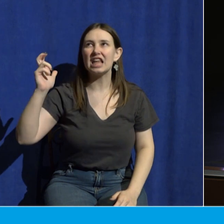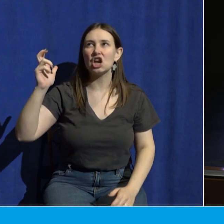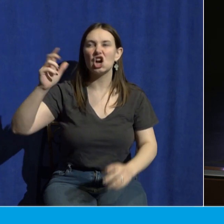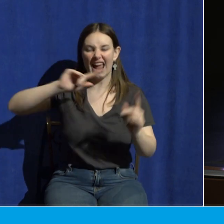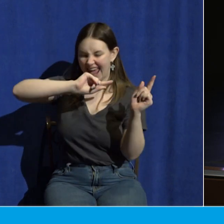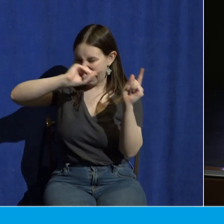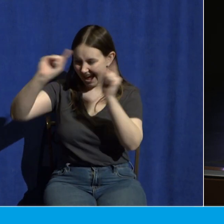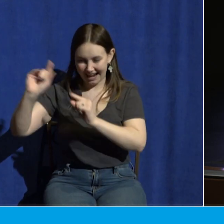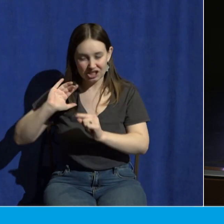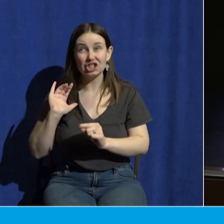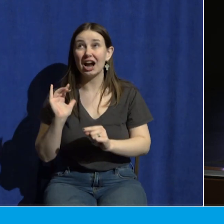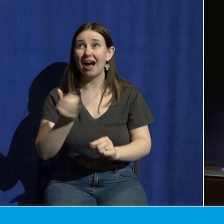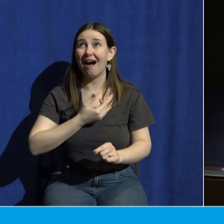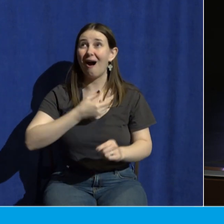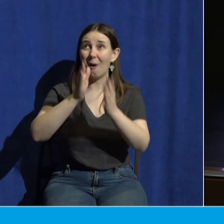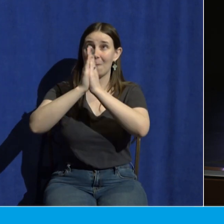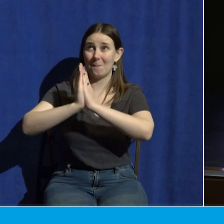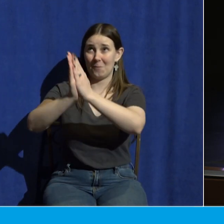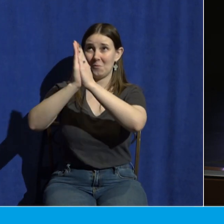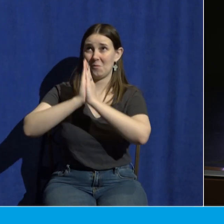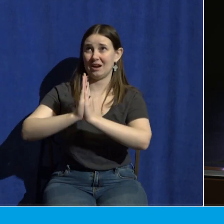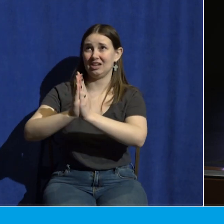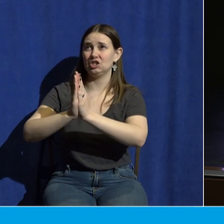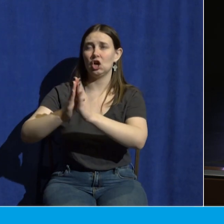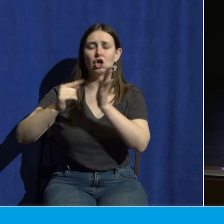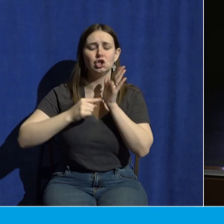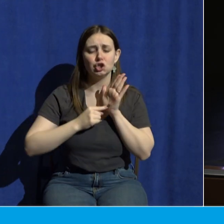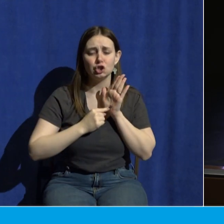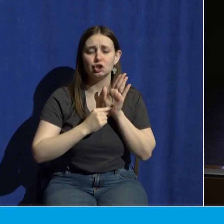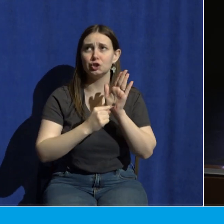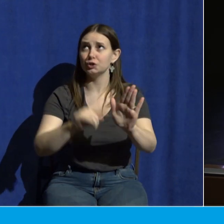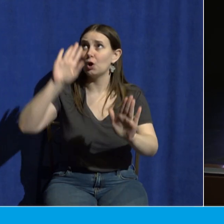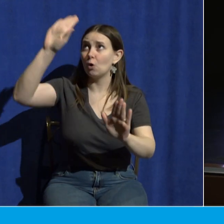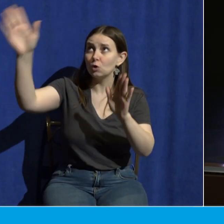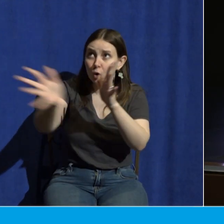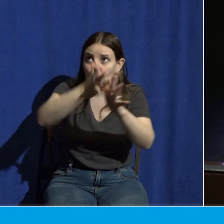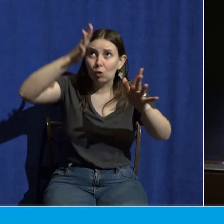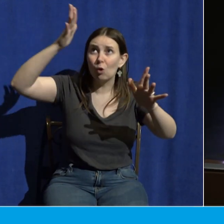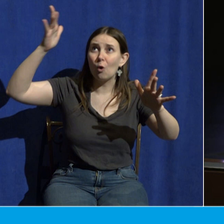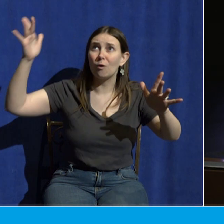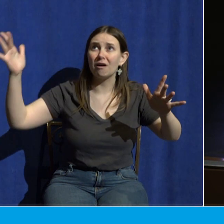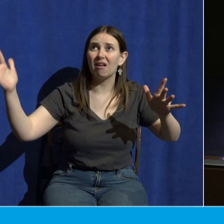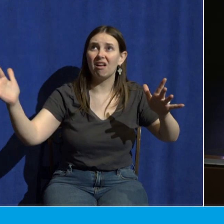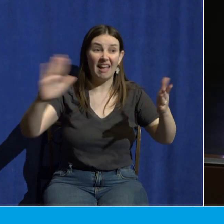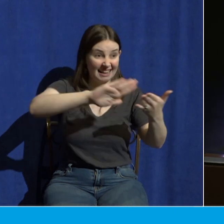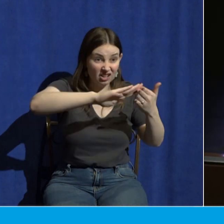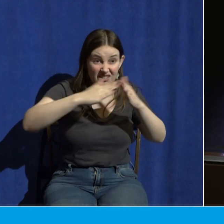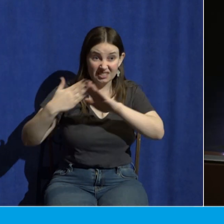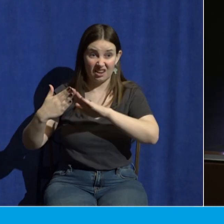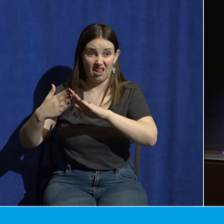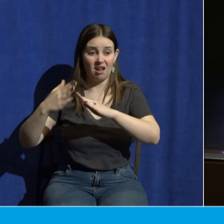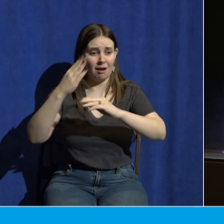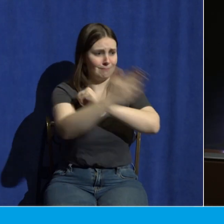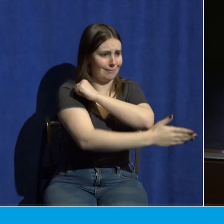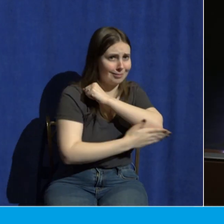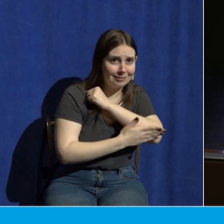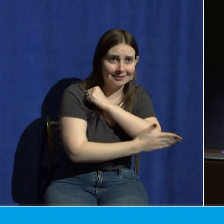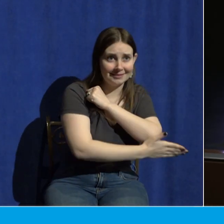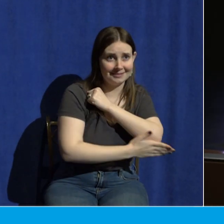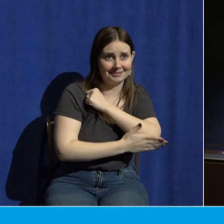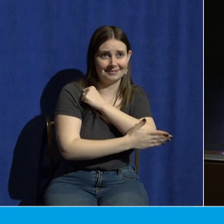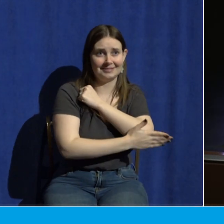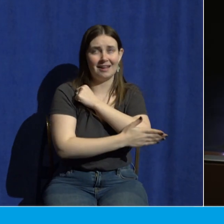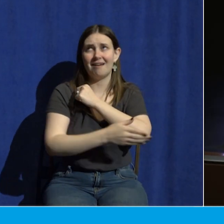our prayers, that you will show your glory in our city, you will show your glory among the nations as we pray. God, thank you for